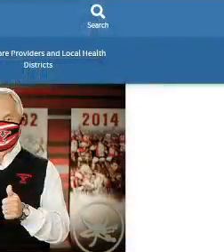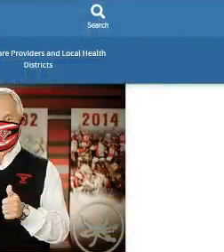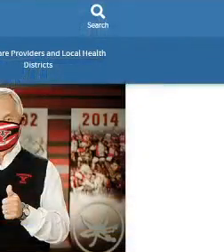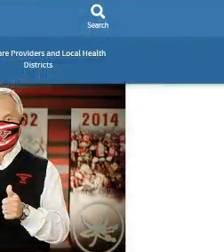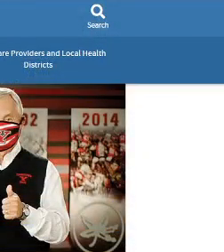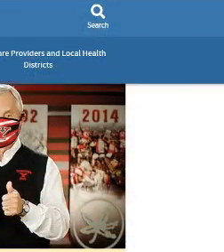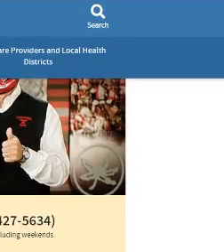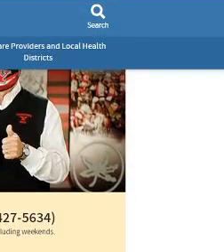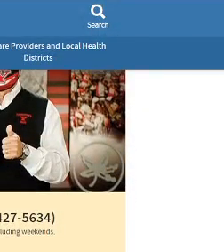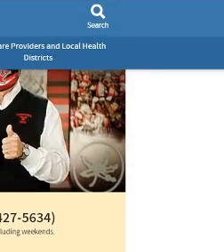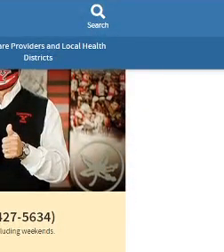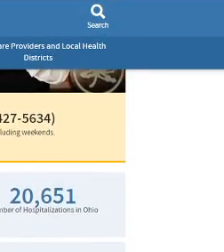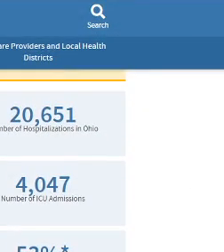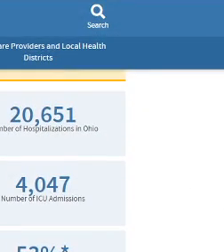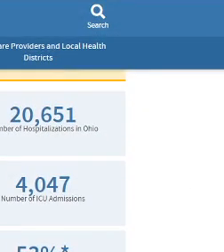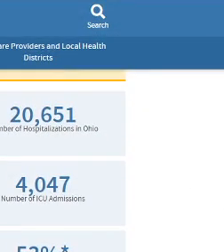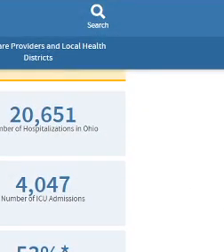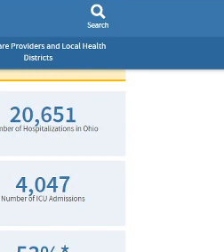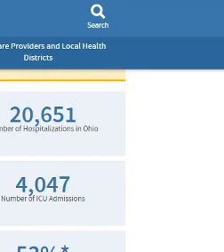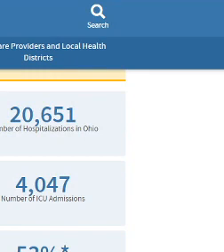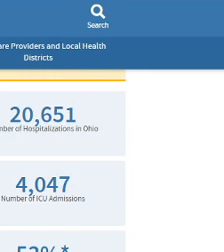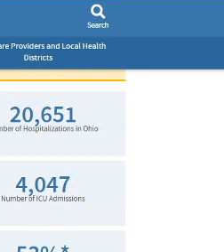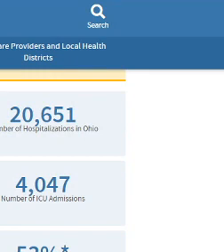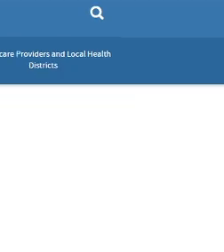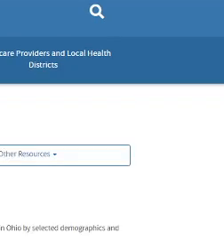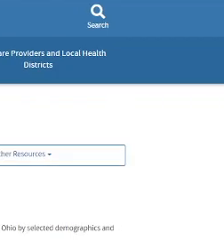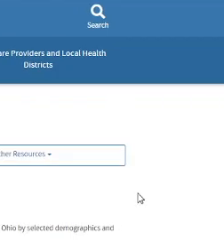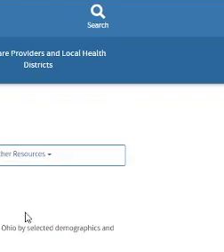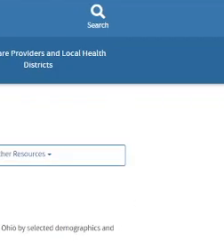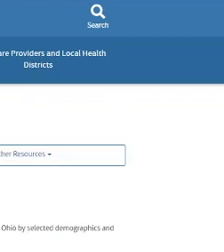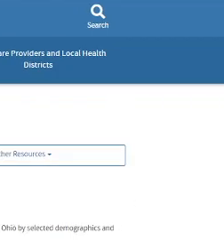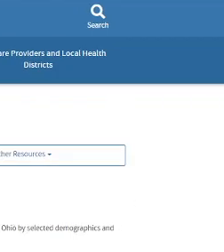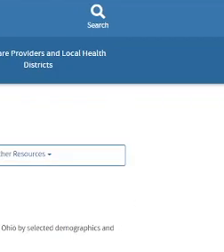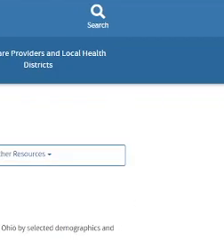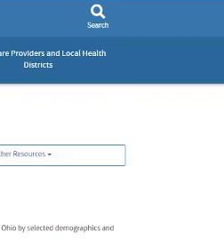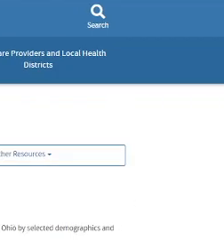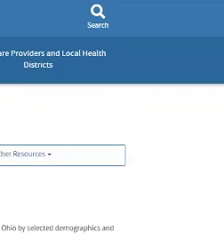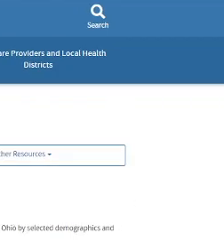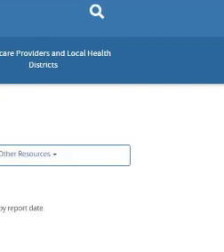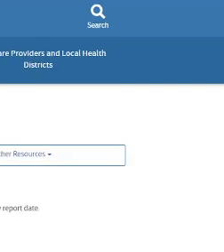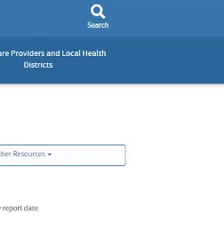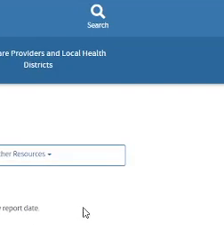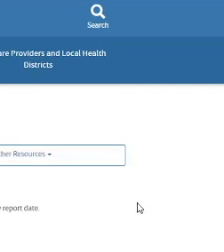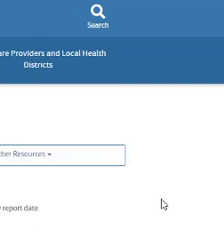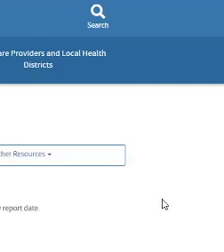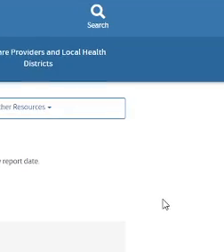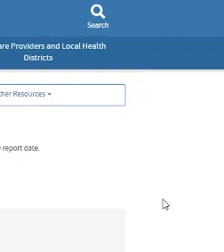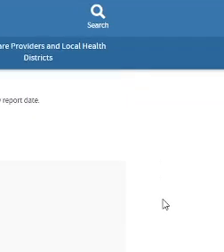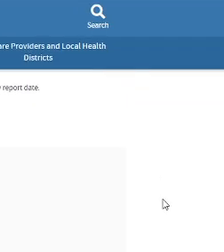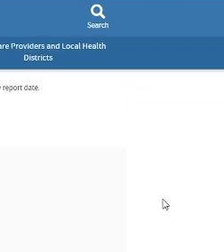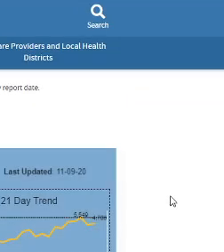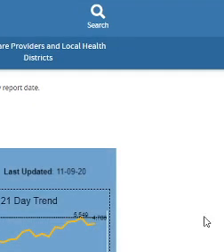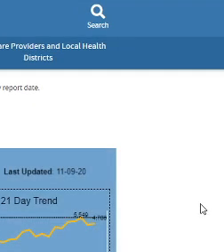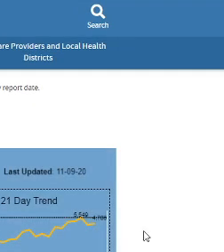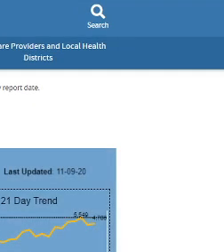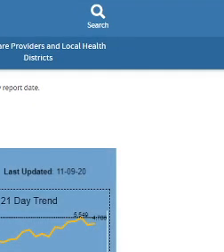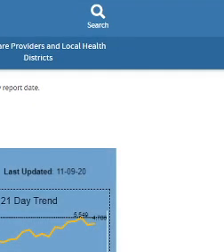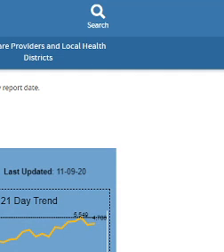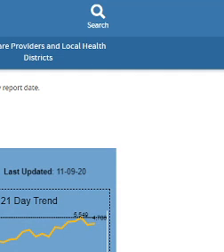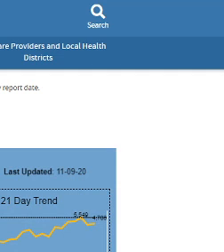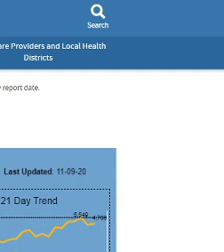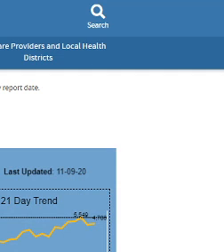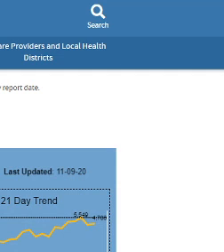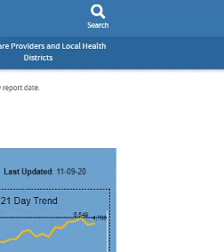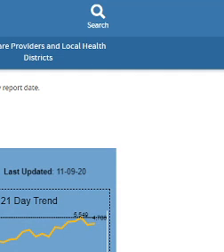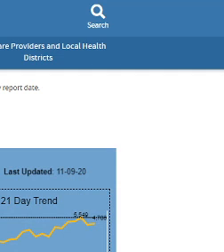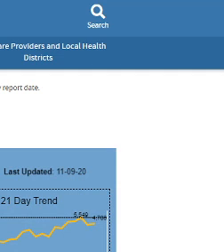Here's the website right now that we're familiar with. Go to the dashboard, and the current trends page is what I generally use. Again,